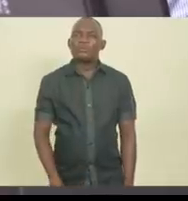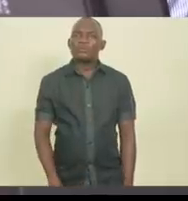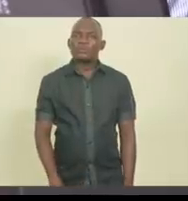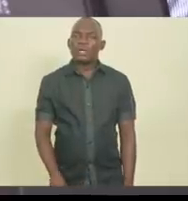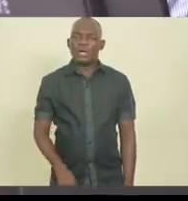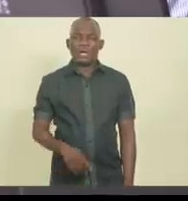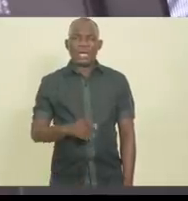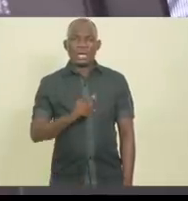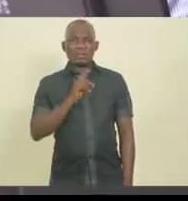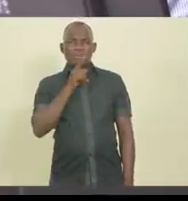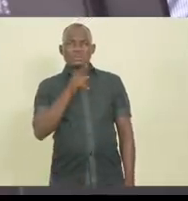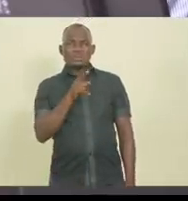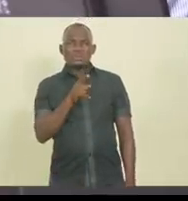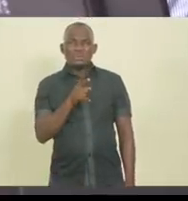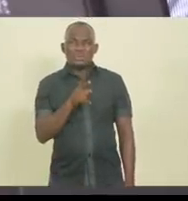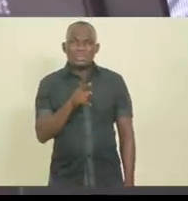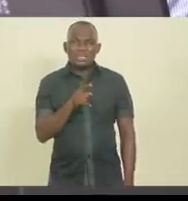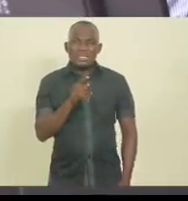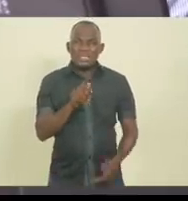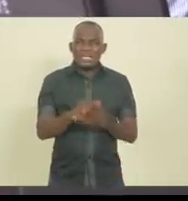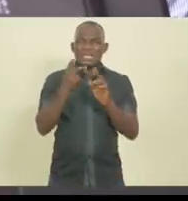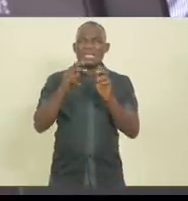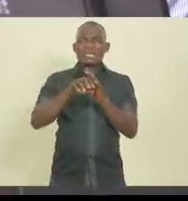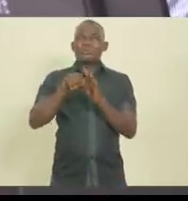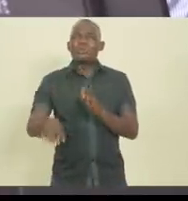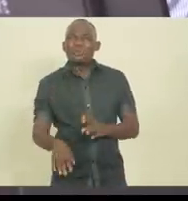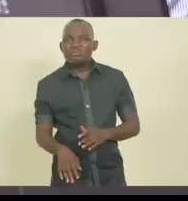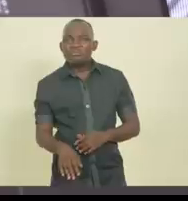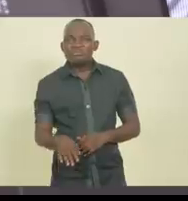Really? Drop this case?